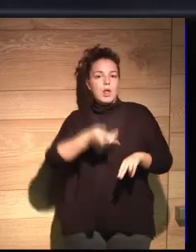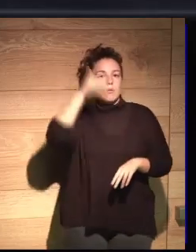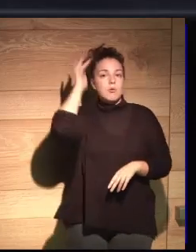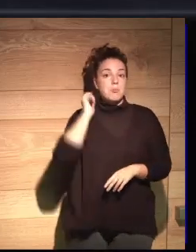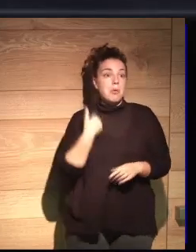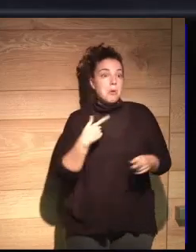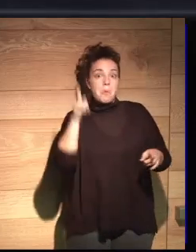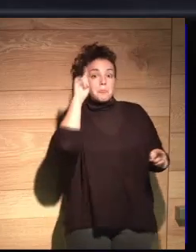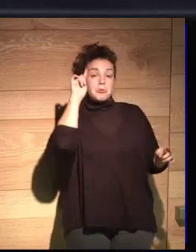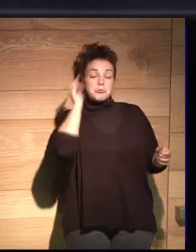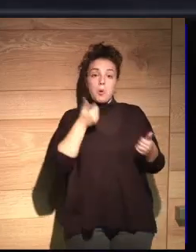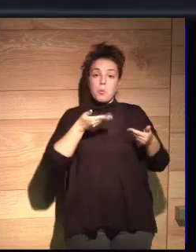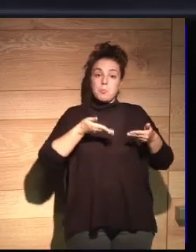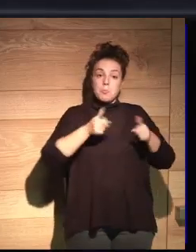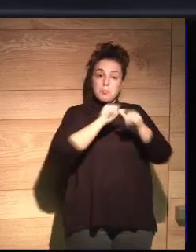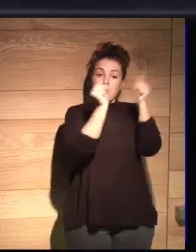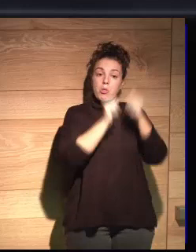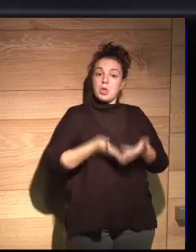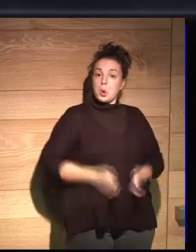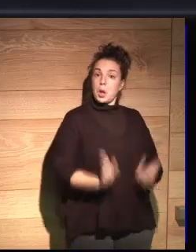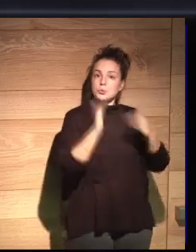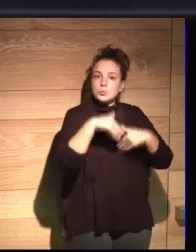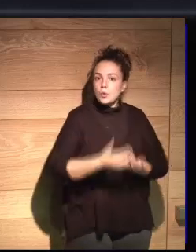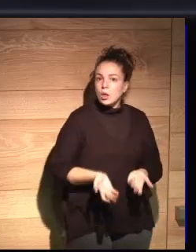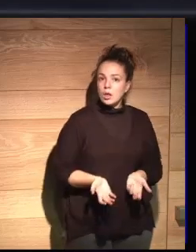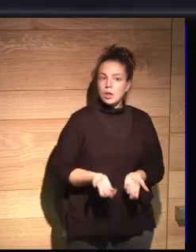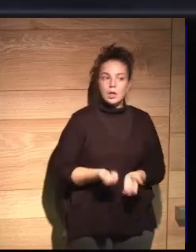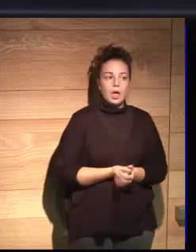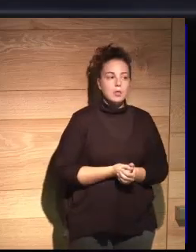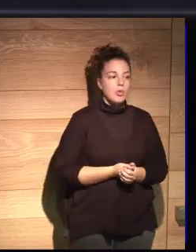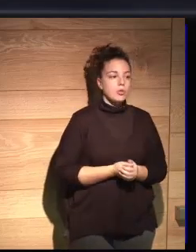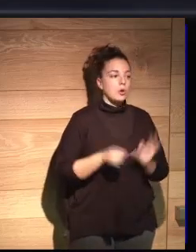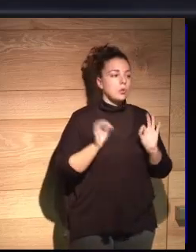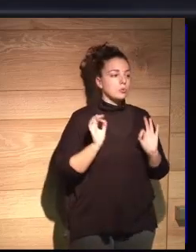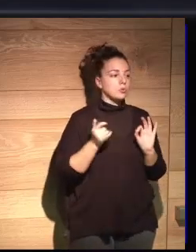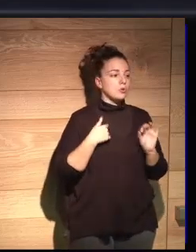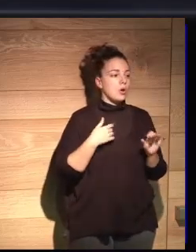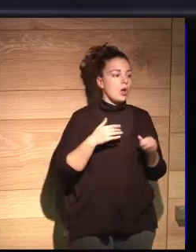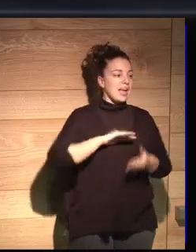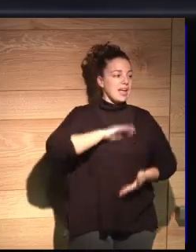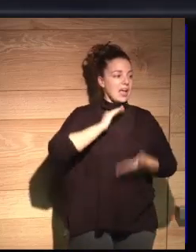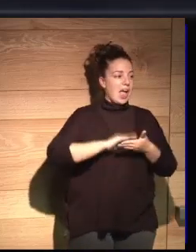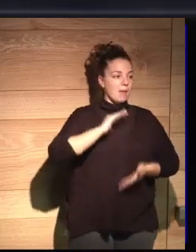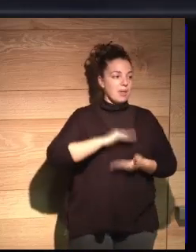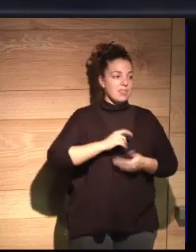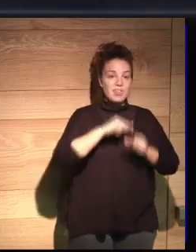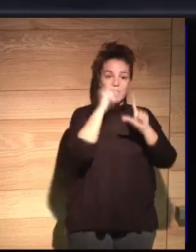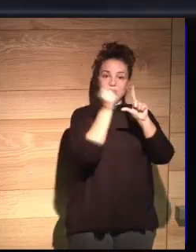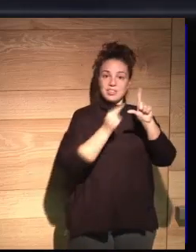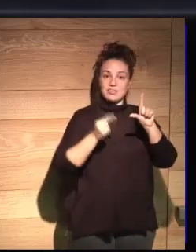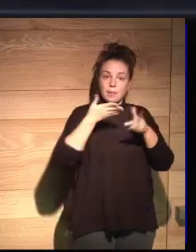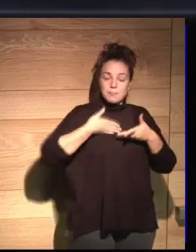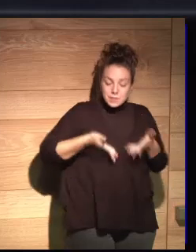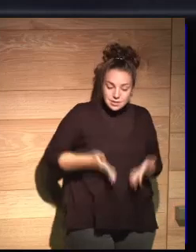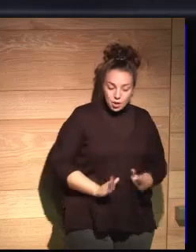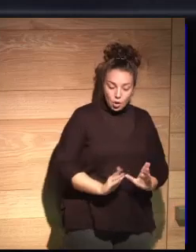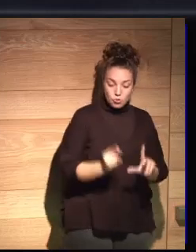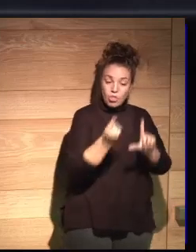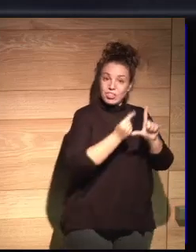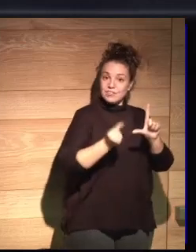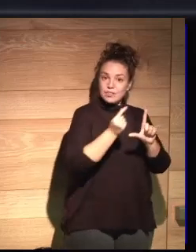blonde, brunette? I say, I don't know. I don't have a model of a daughter. So fortunately, I don't have the ability to design